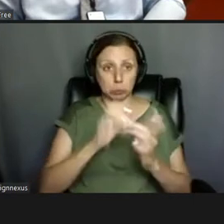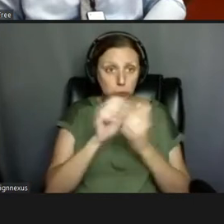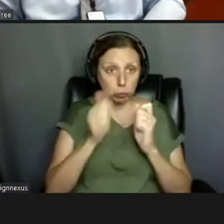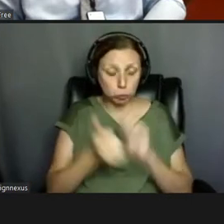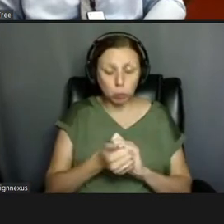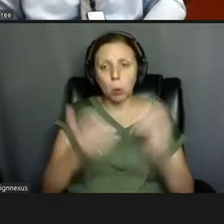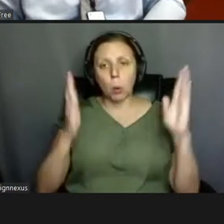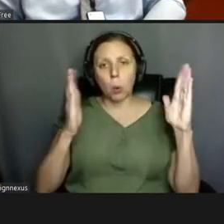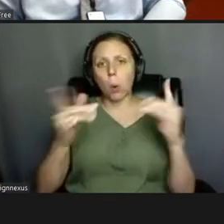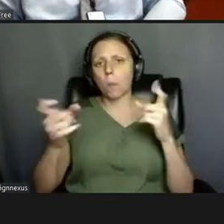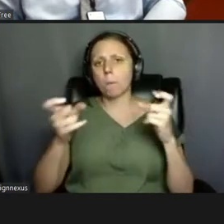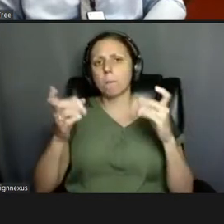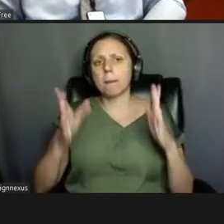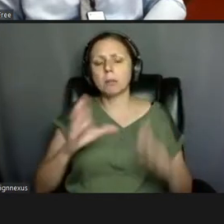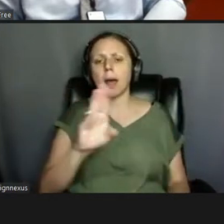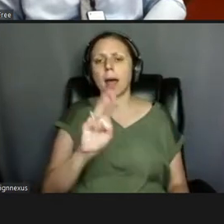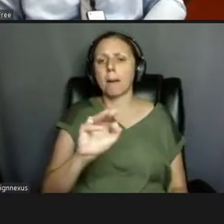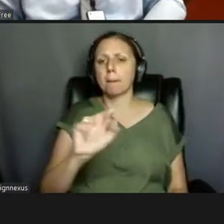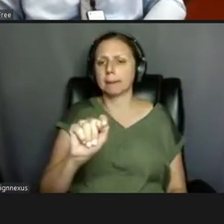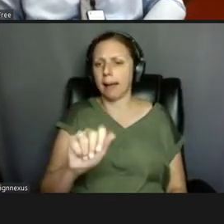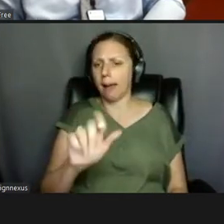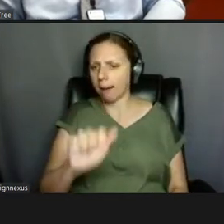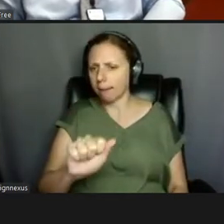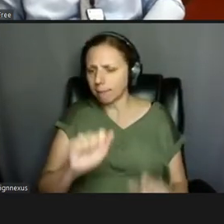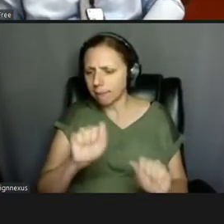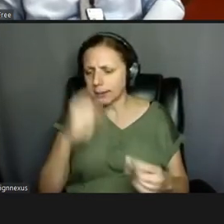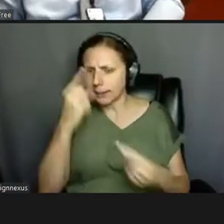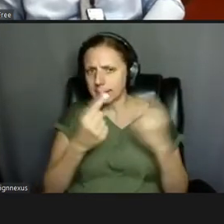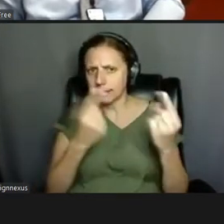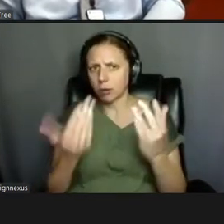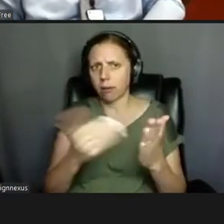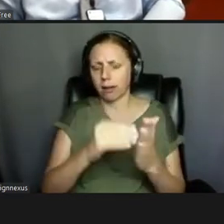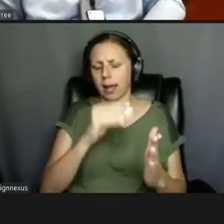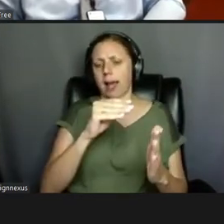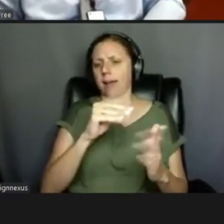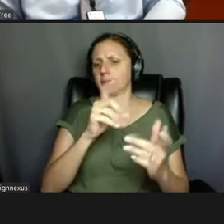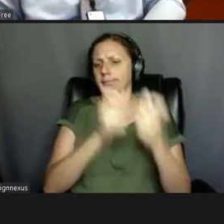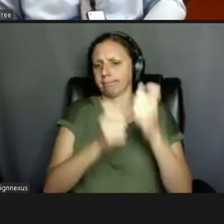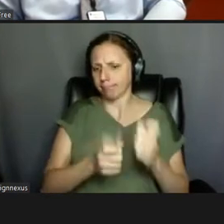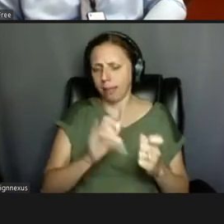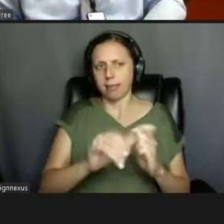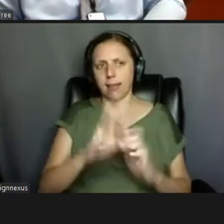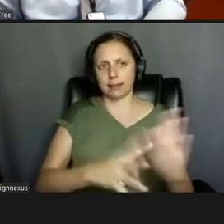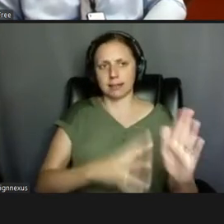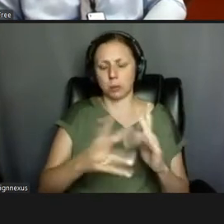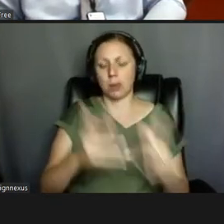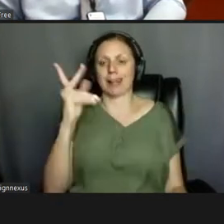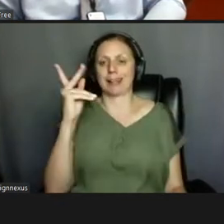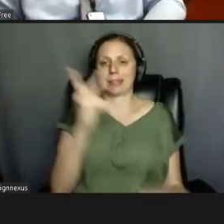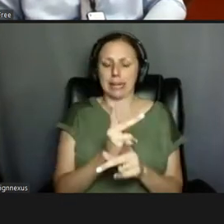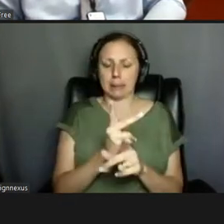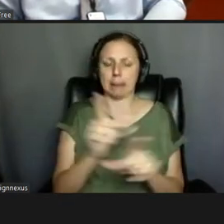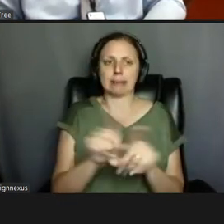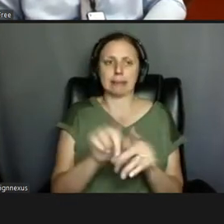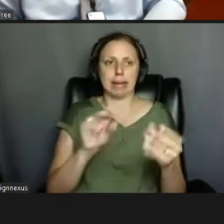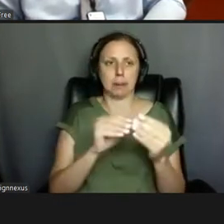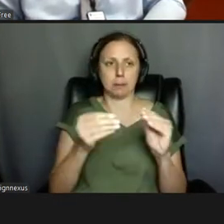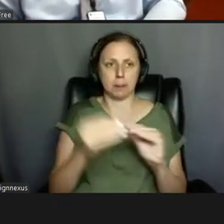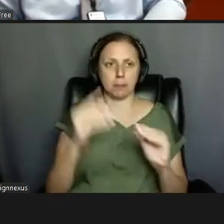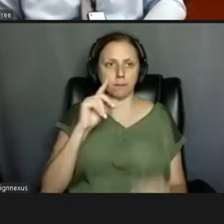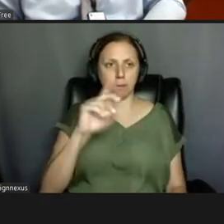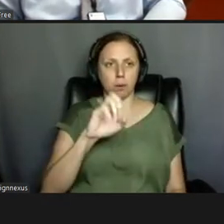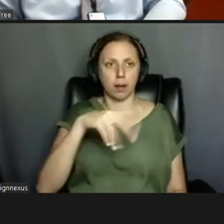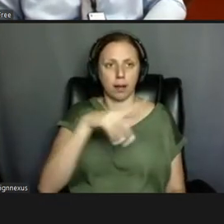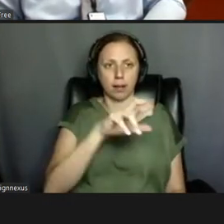the management and MTA could reconsider and change the proposed schedule and keep the same number of express trains